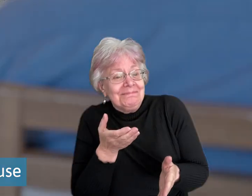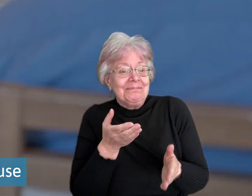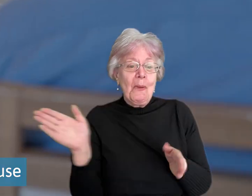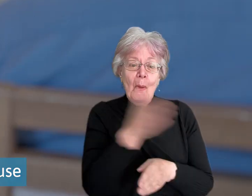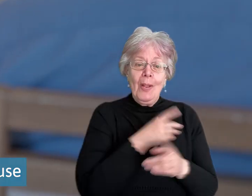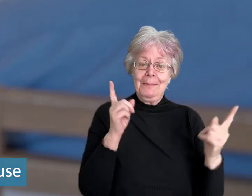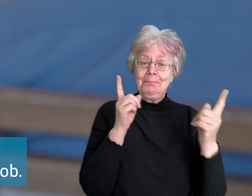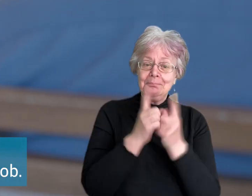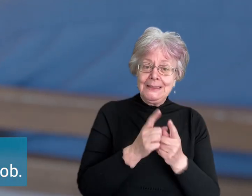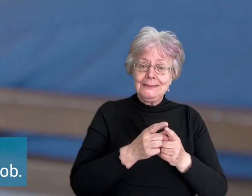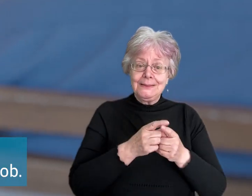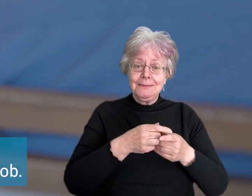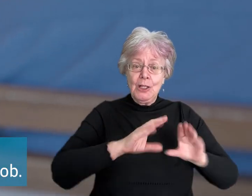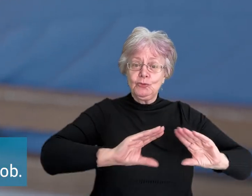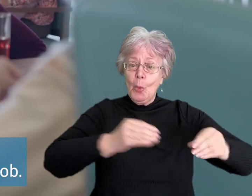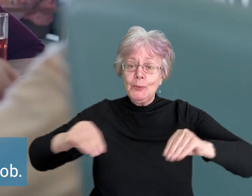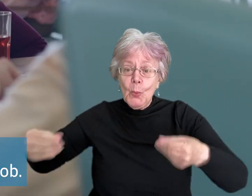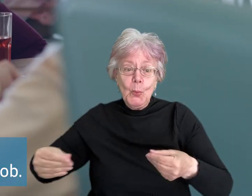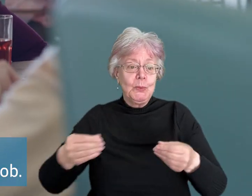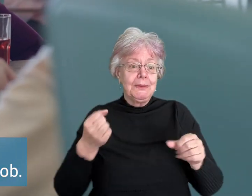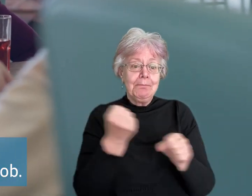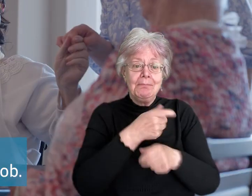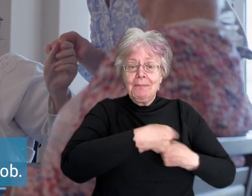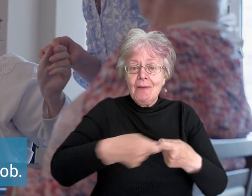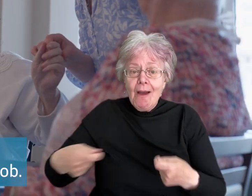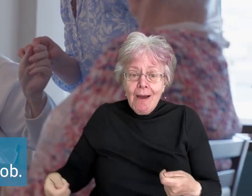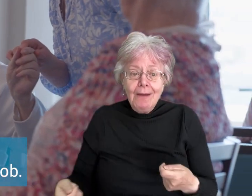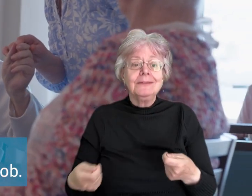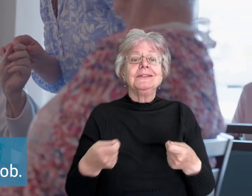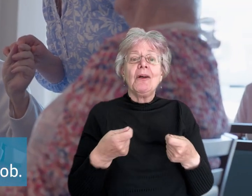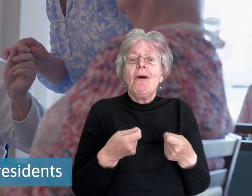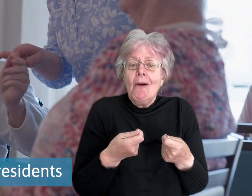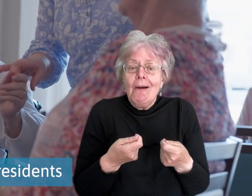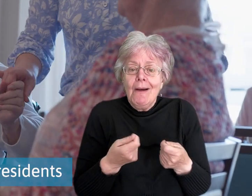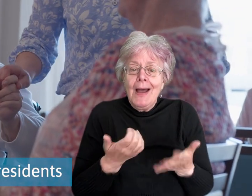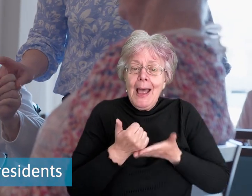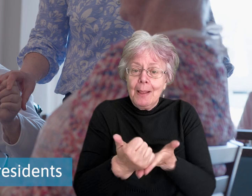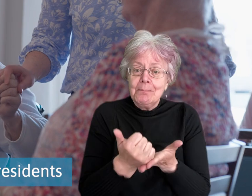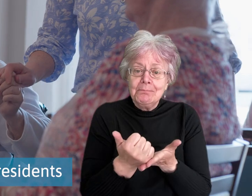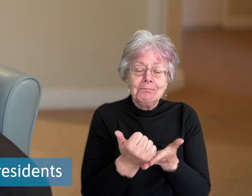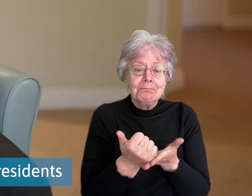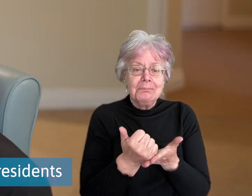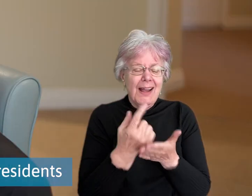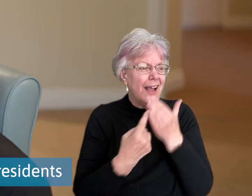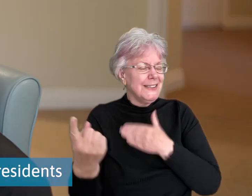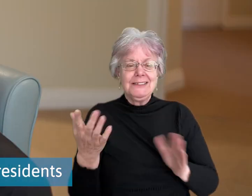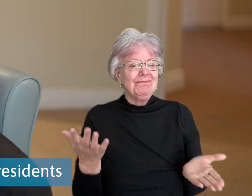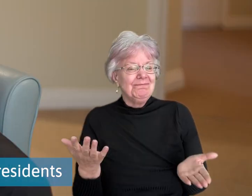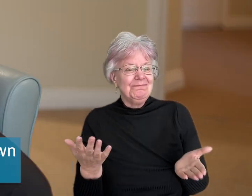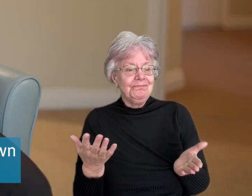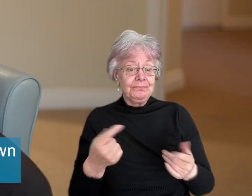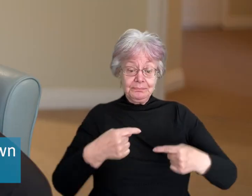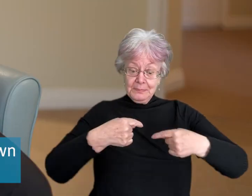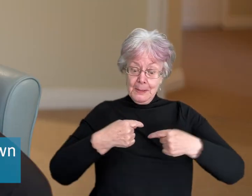crafts, gets them up to the house, it relieves isolation, and it's such a rewarding job. Myself and another one of the